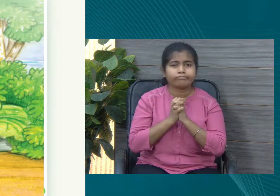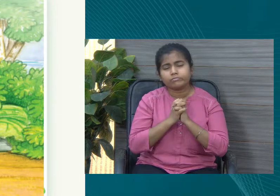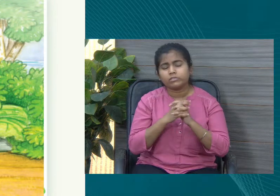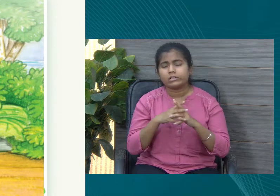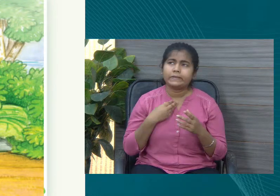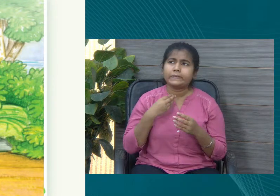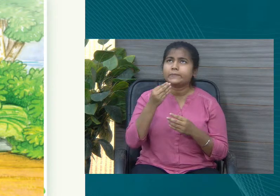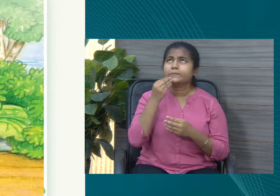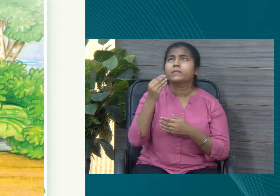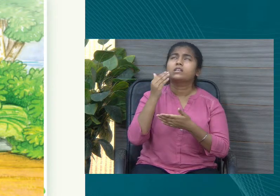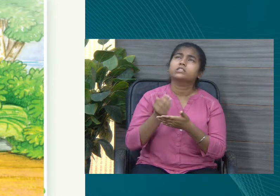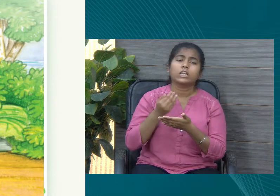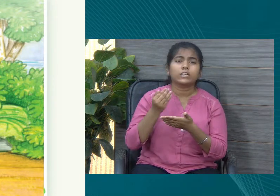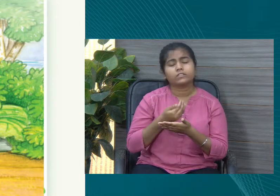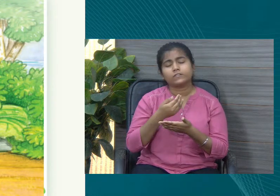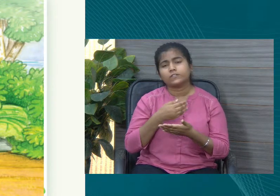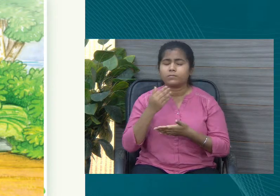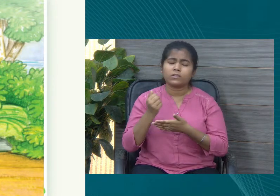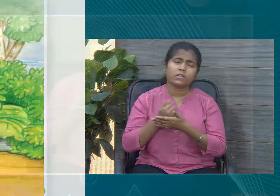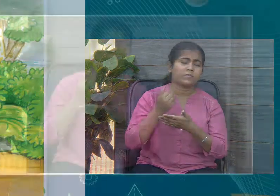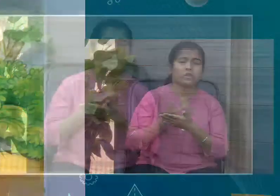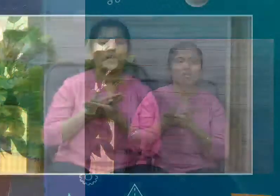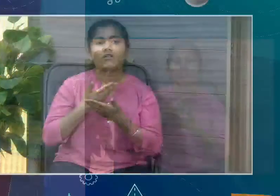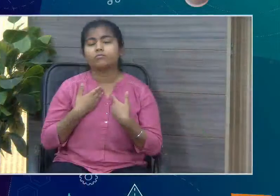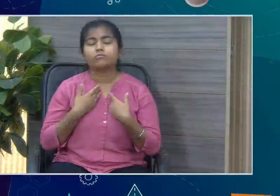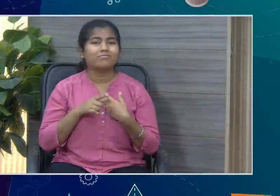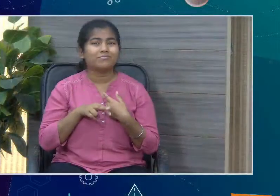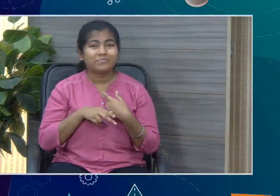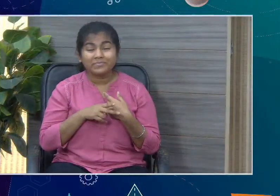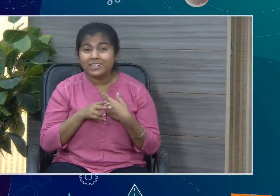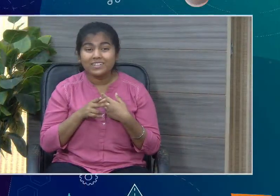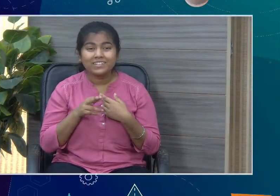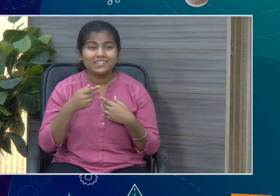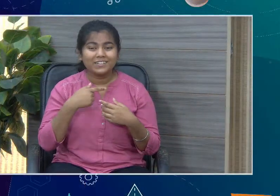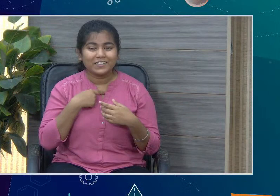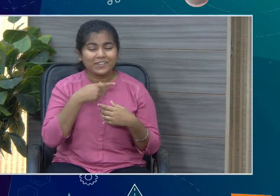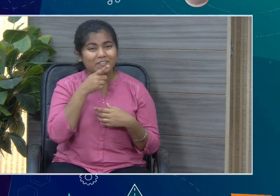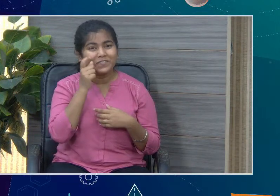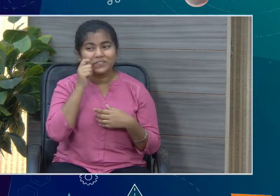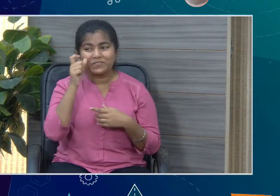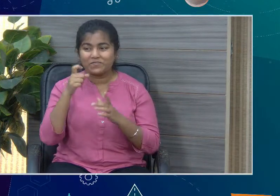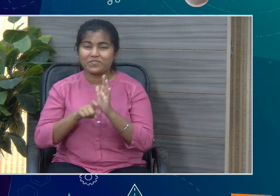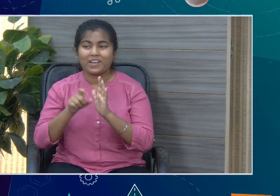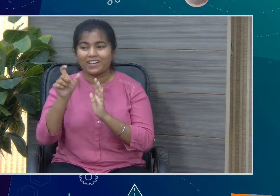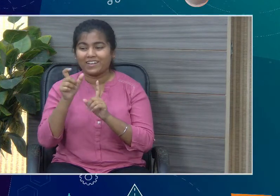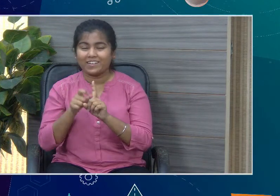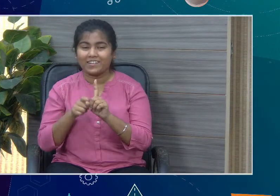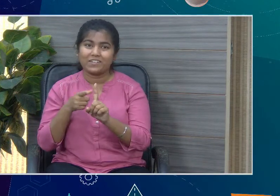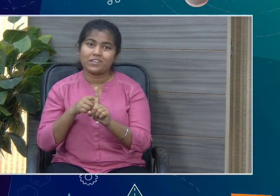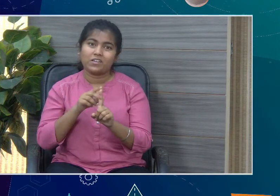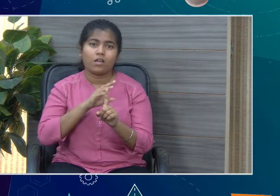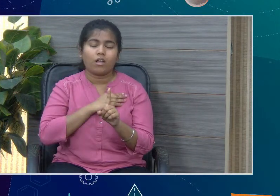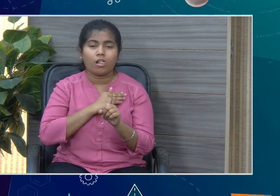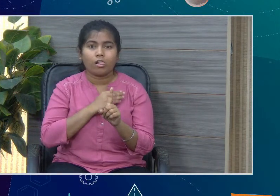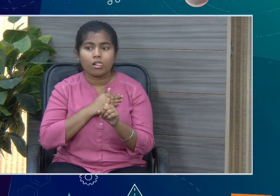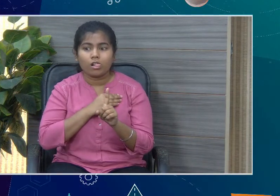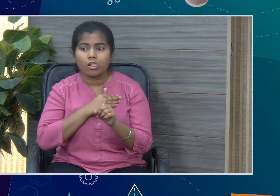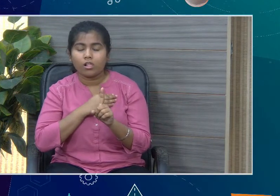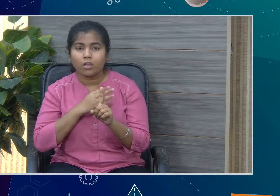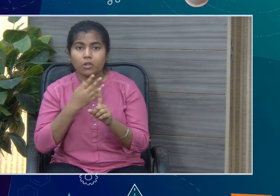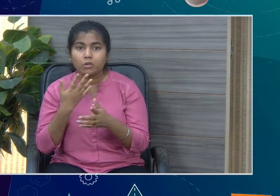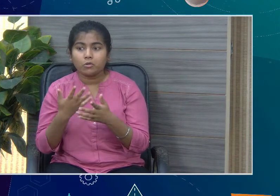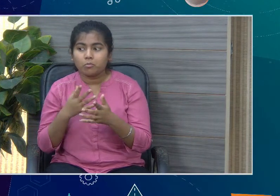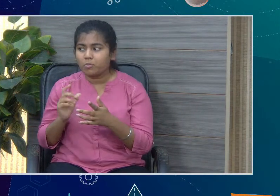save me, mujhe bacha lo, means because he was afraid that there could be some savages from the